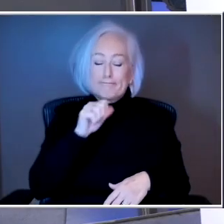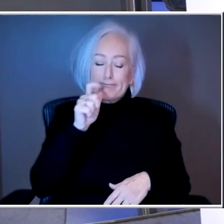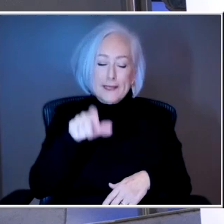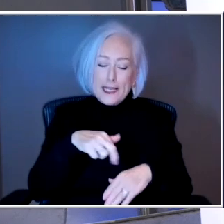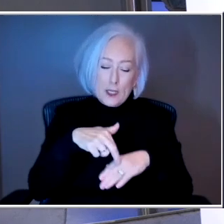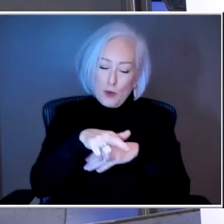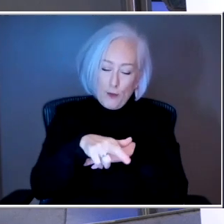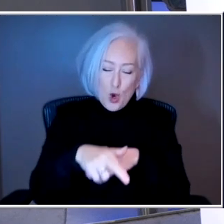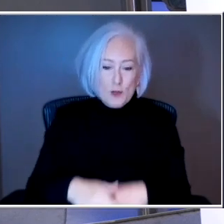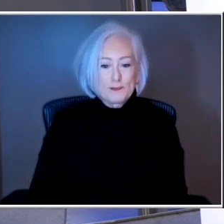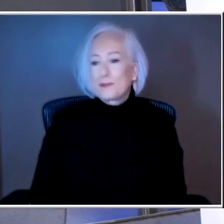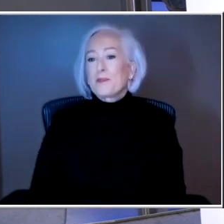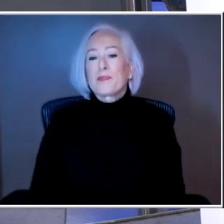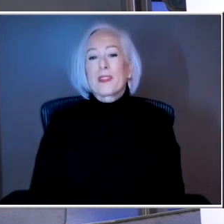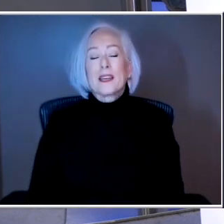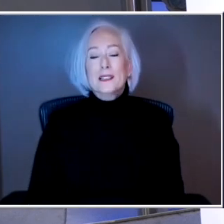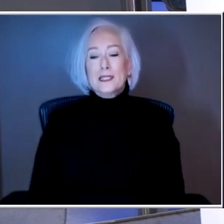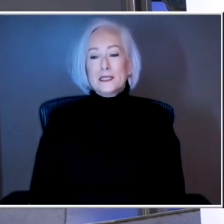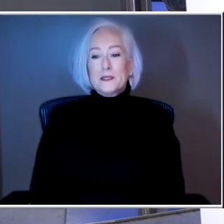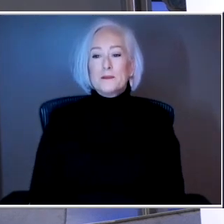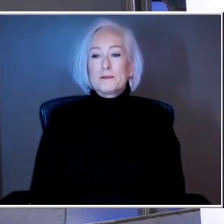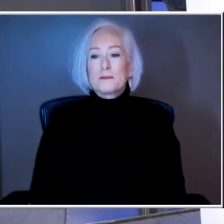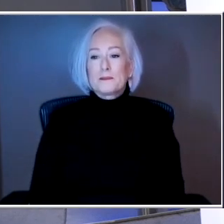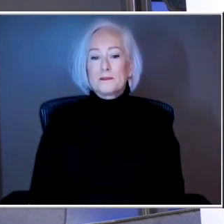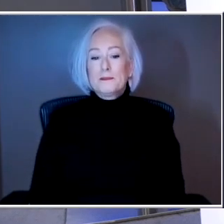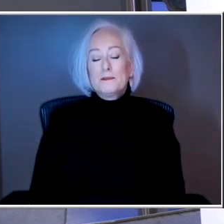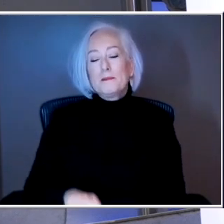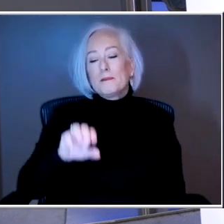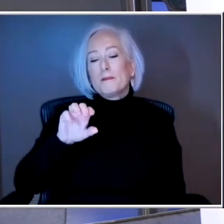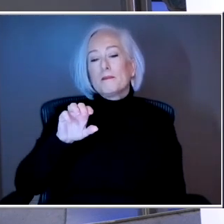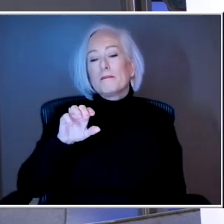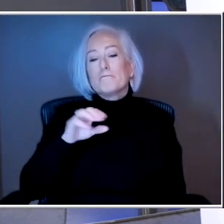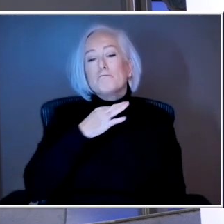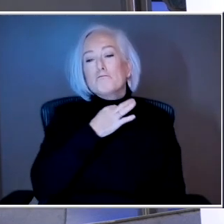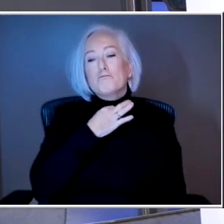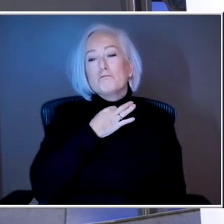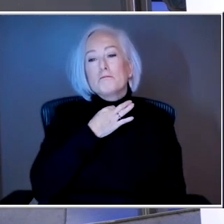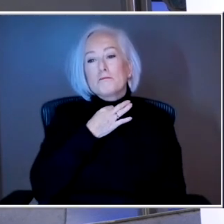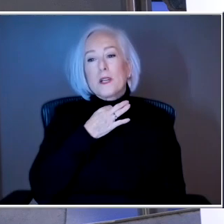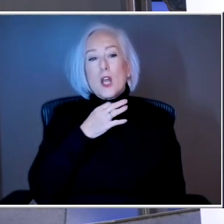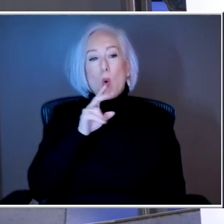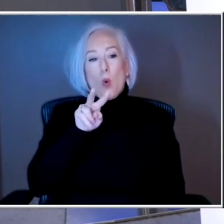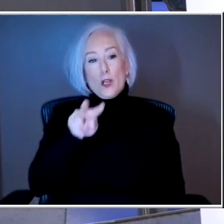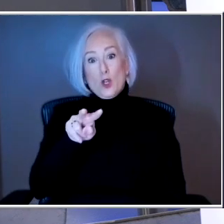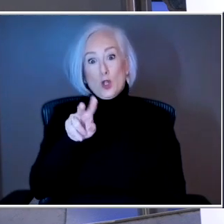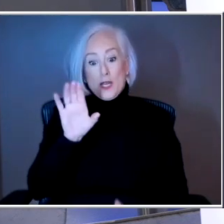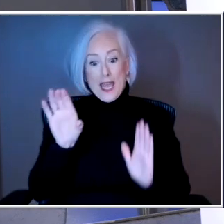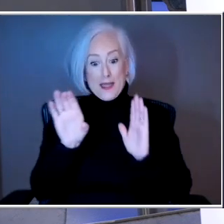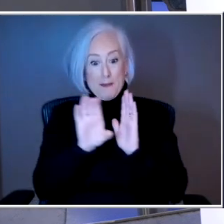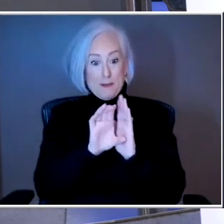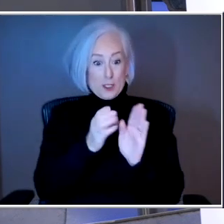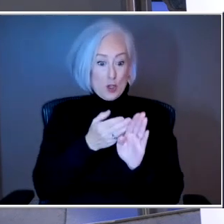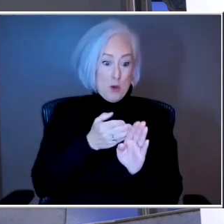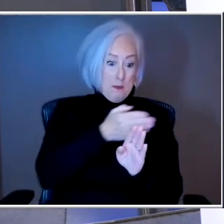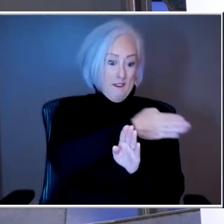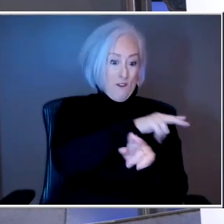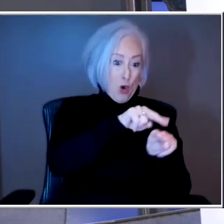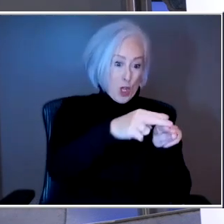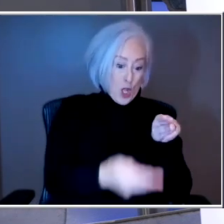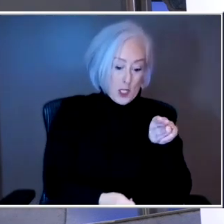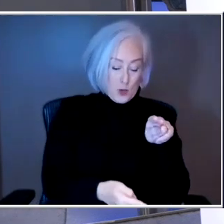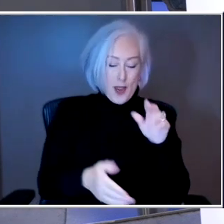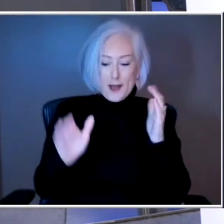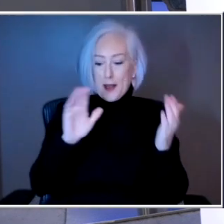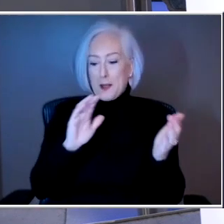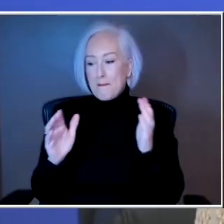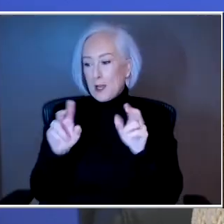you. Melissa wants to know, what's it like looking at the before and after pictures? Do you like them? Was there a time you didn't like them?